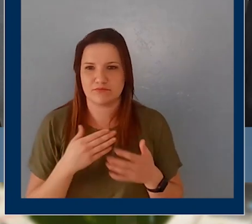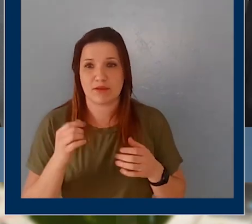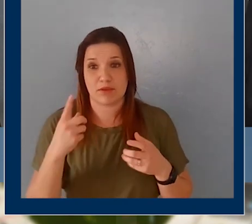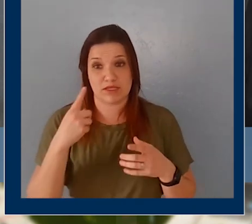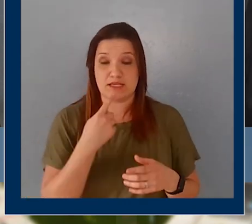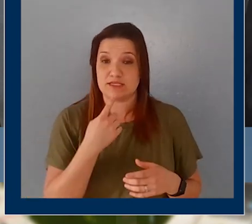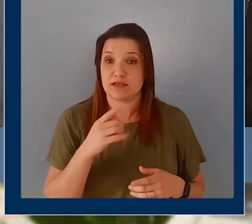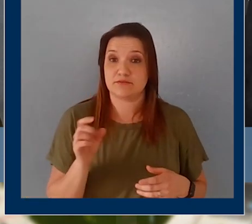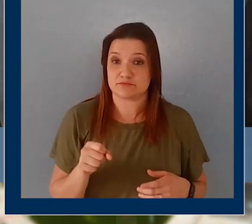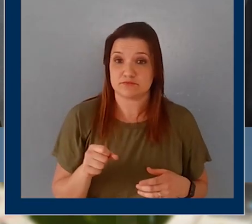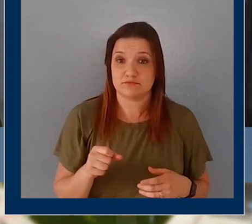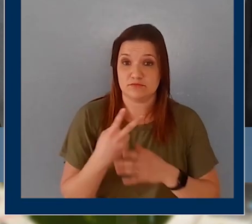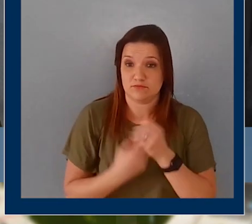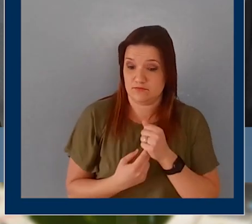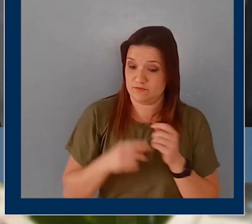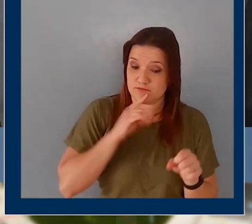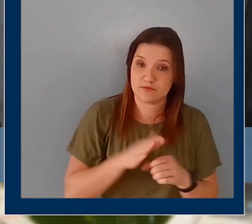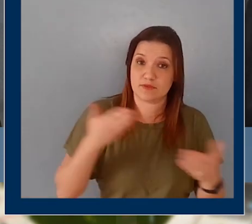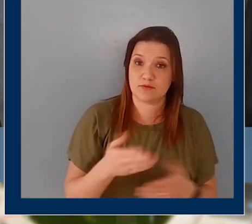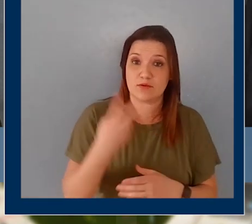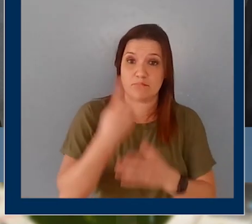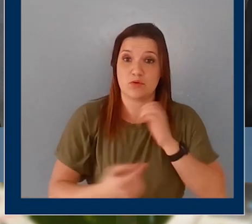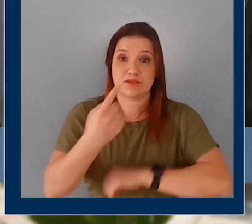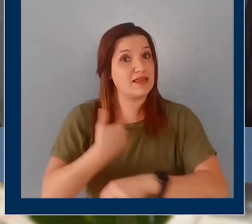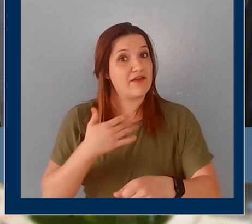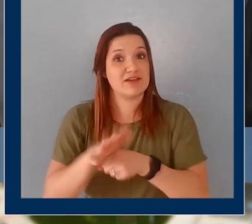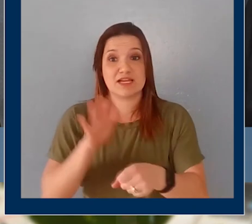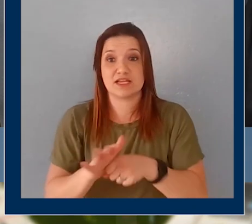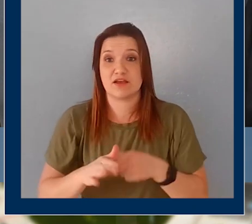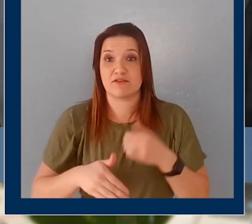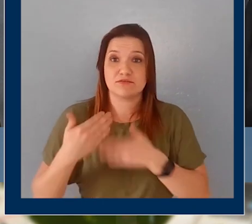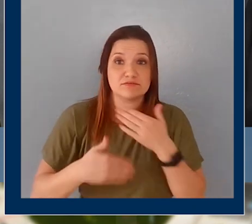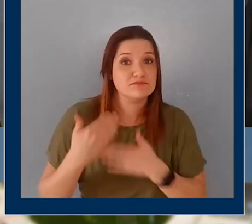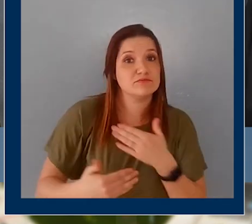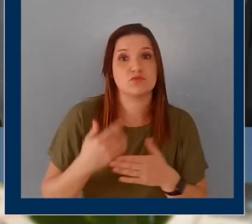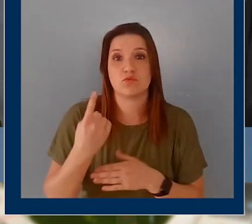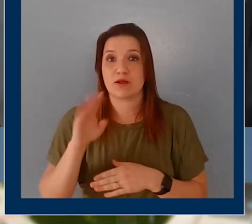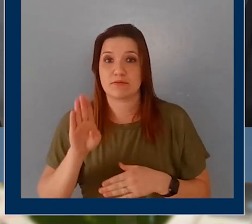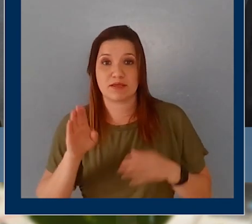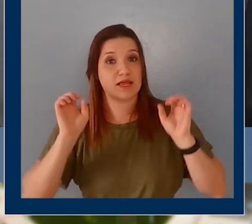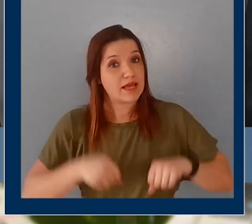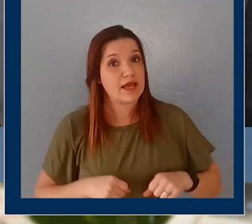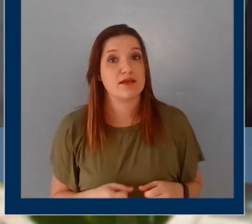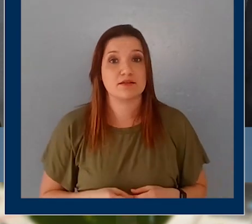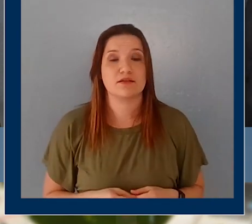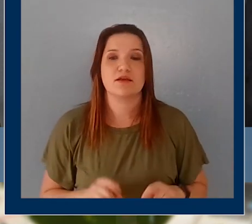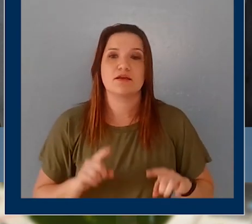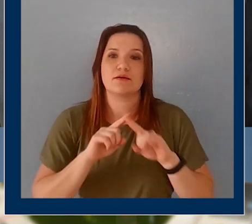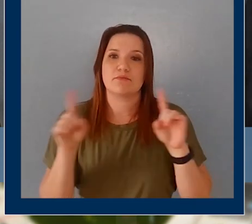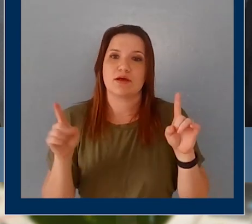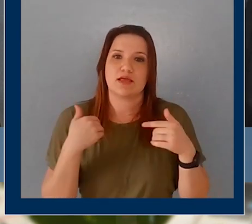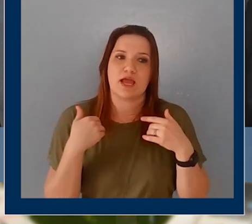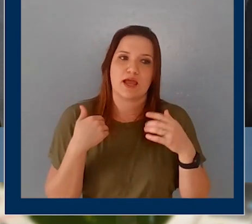they've committed to be there both days. They have enough vaccine to start rolling into 1B, and but